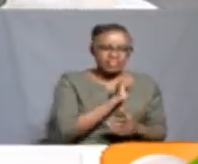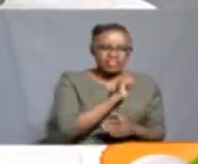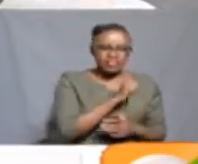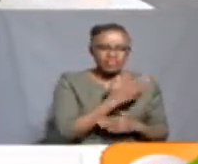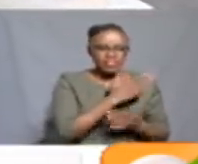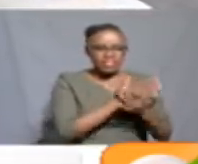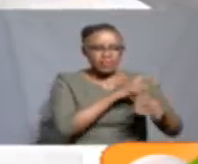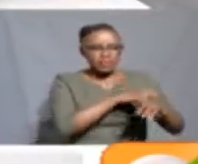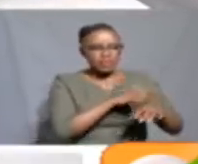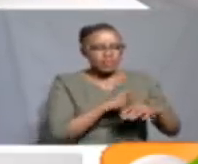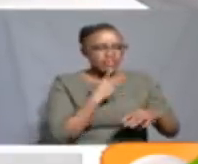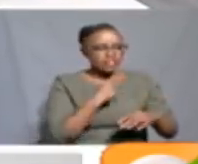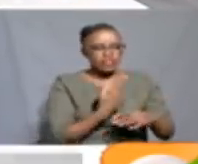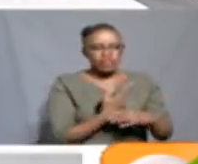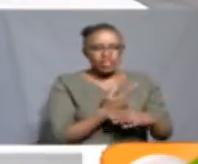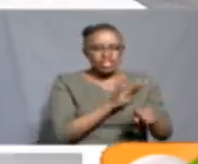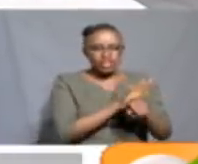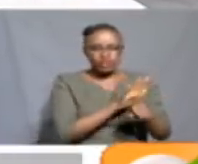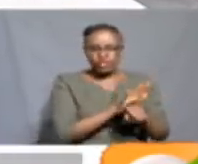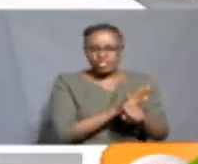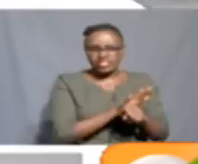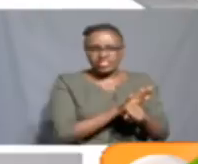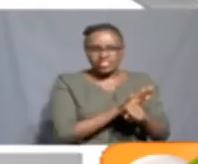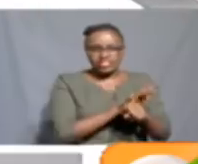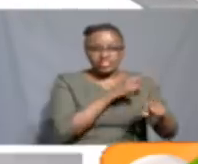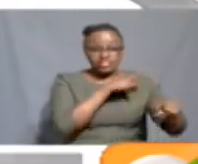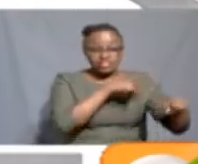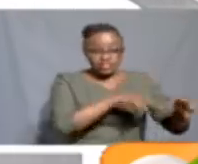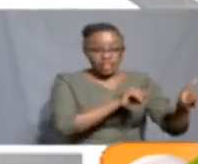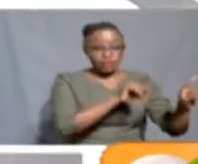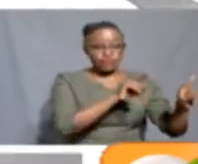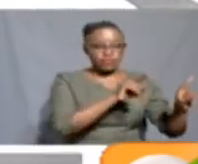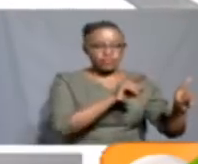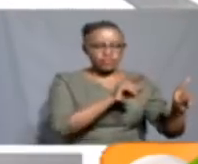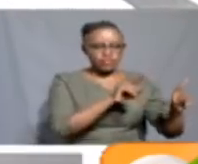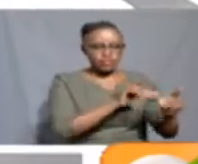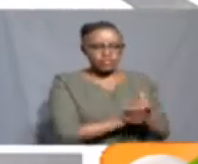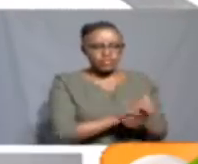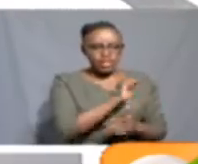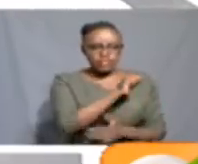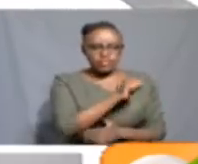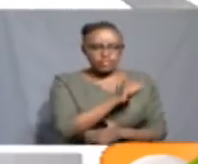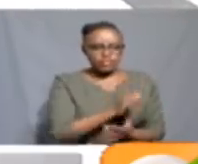attending so many functions. Yeah, and his functions were always open.